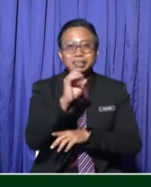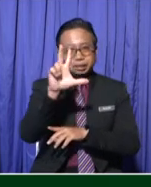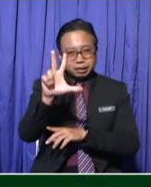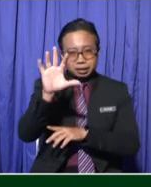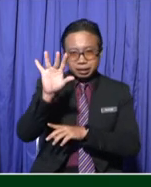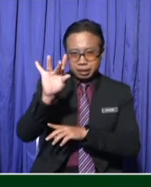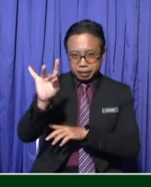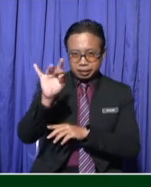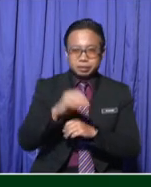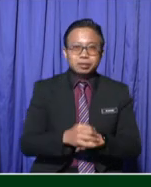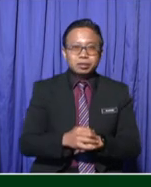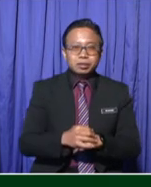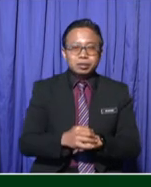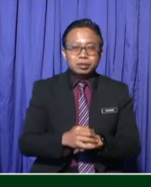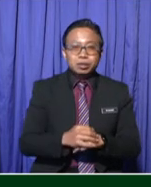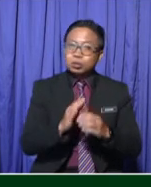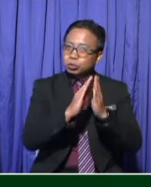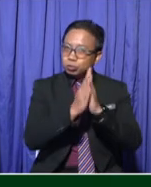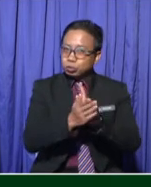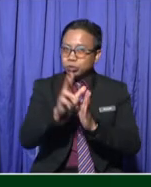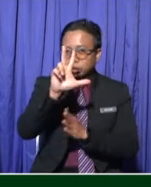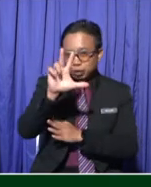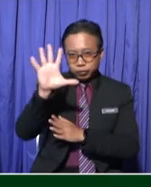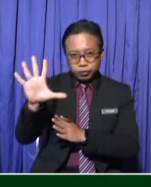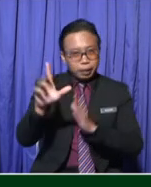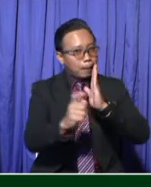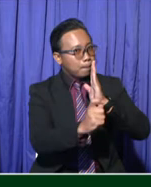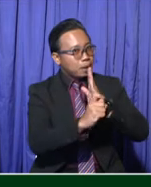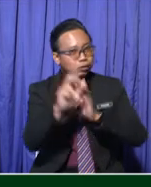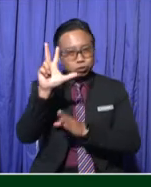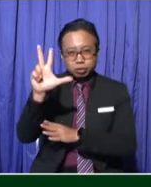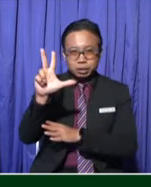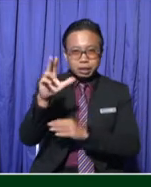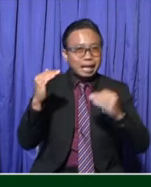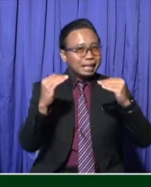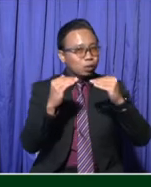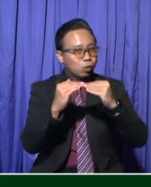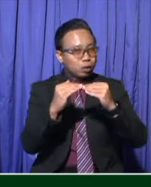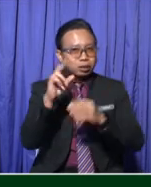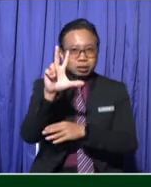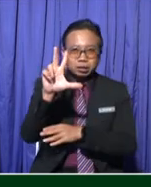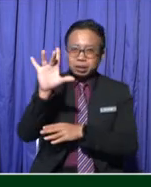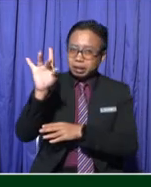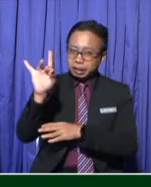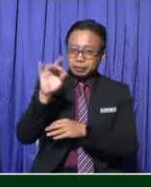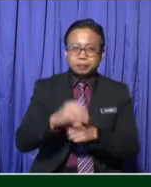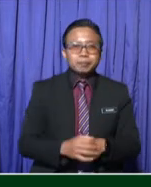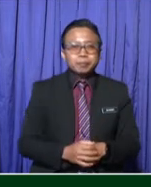38. So, 35 plus 3 equals 38.